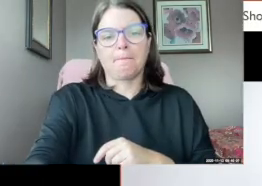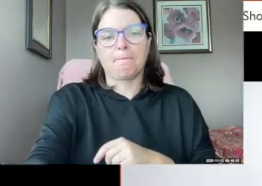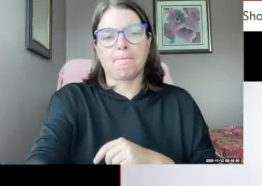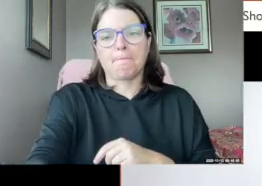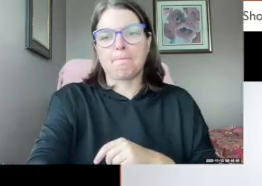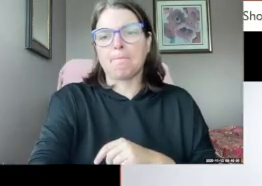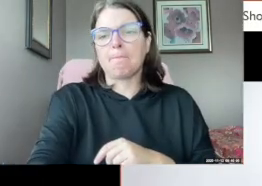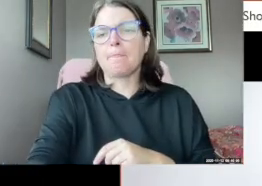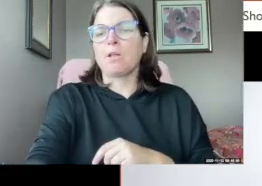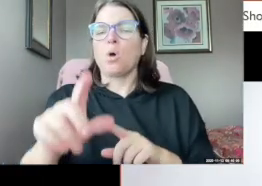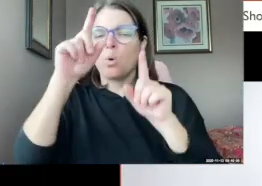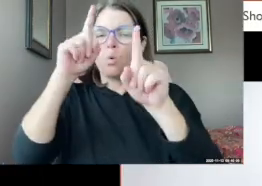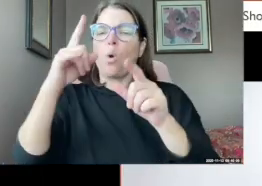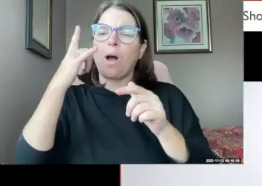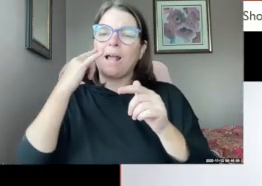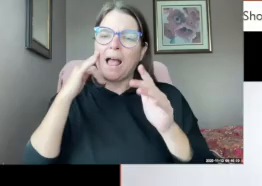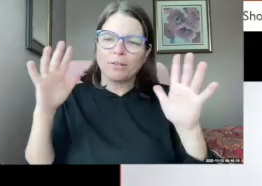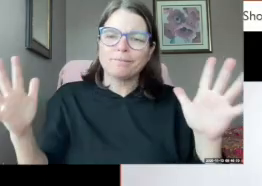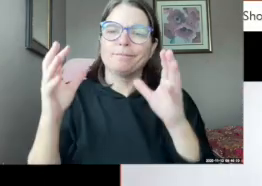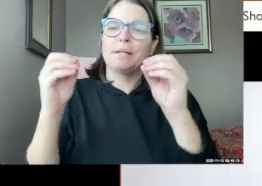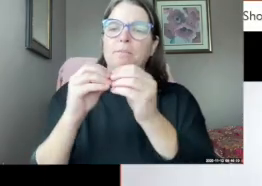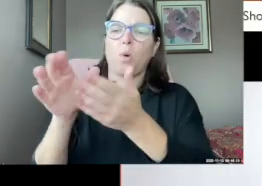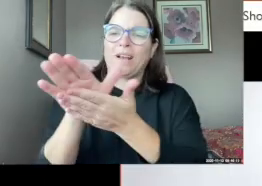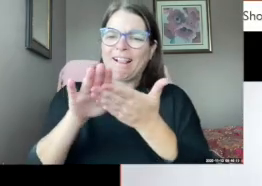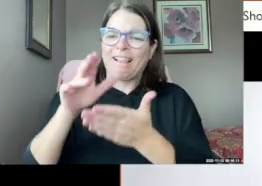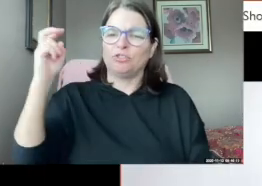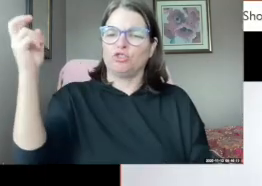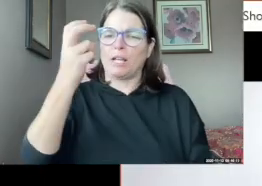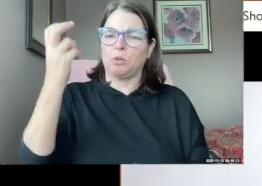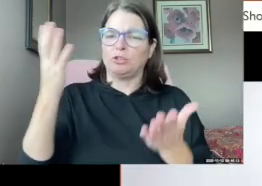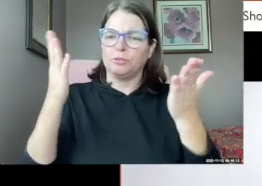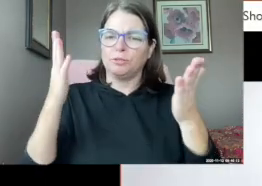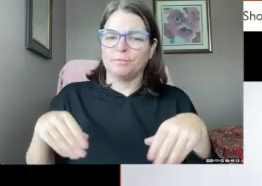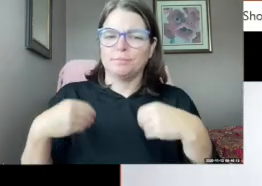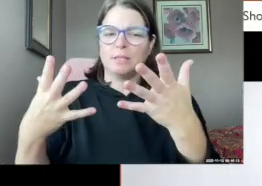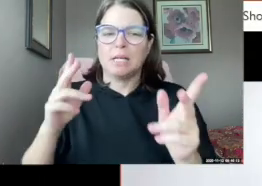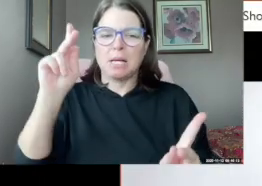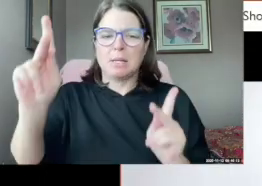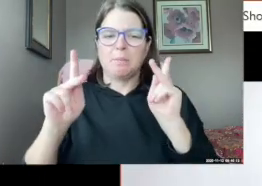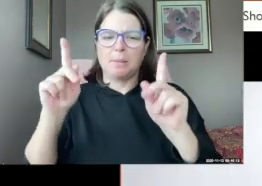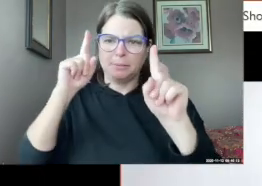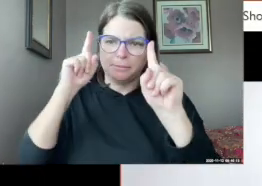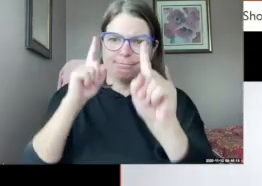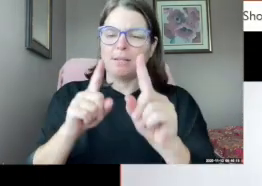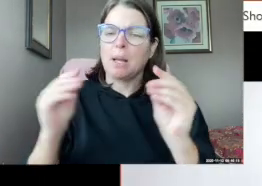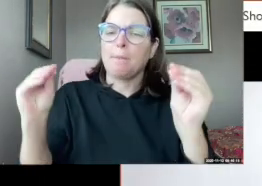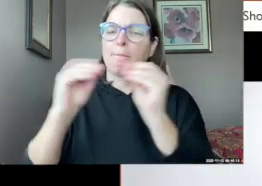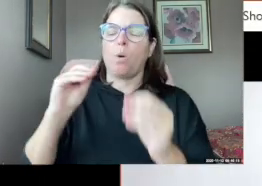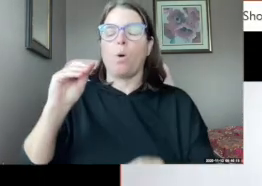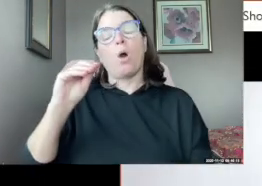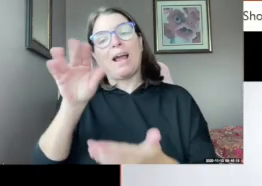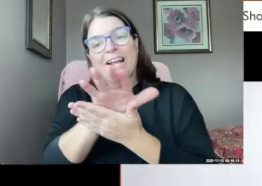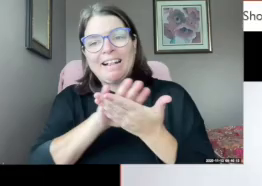clean transportation. People spoke up about what matters most, making clean vehicles